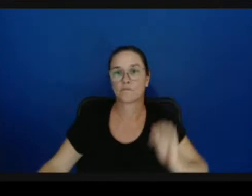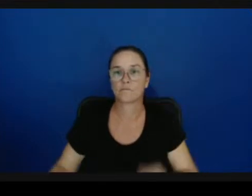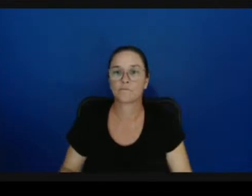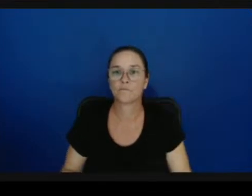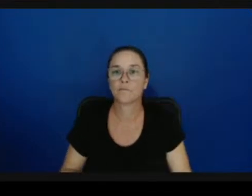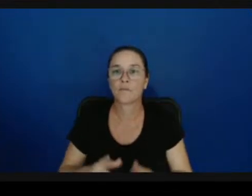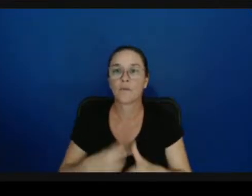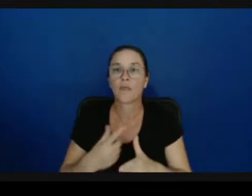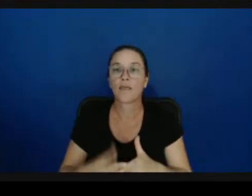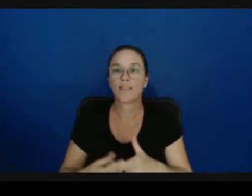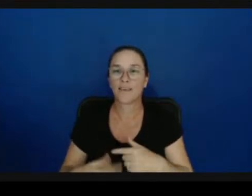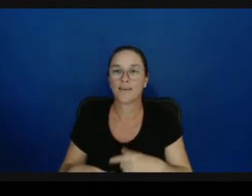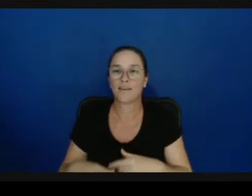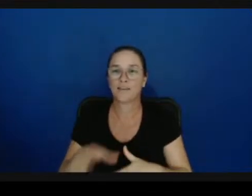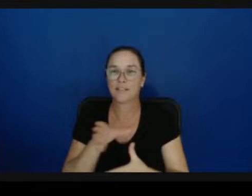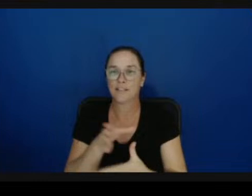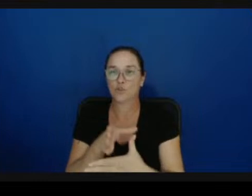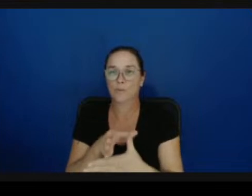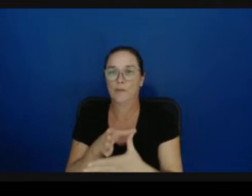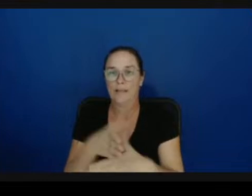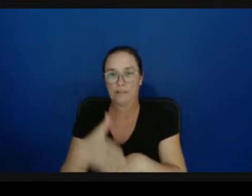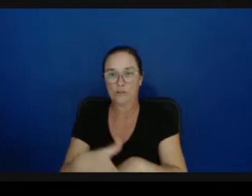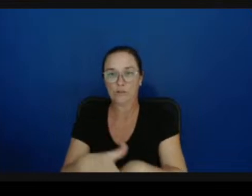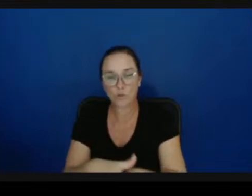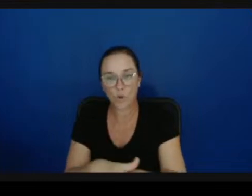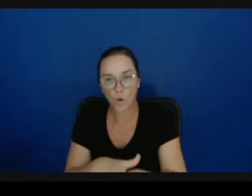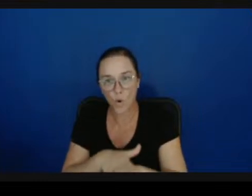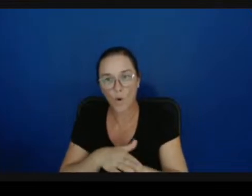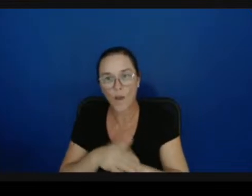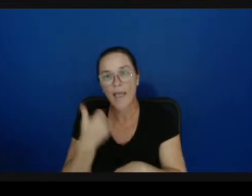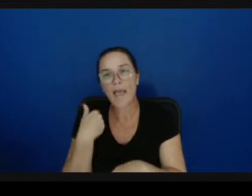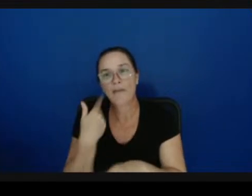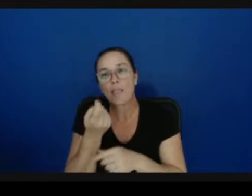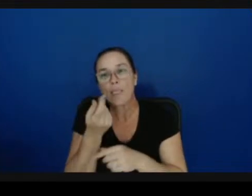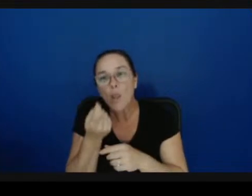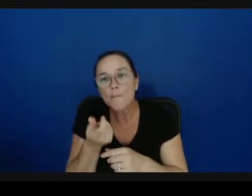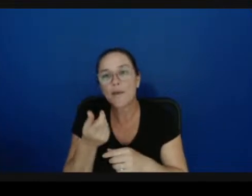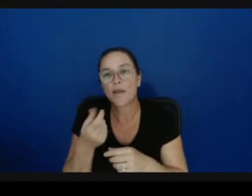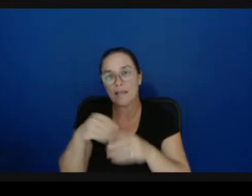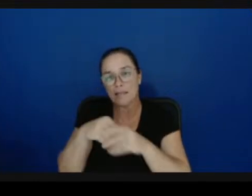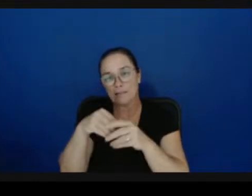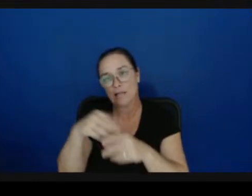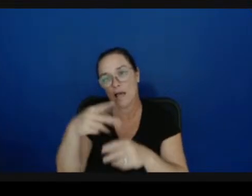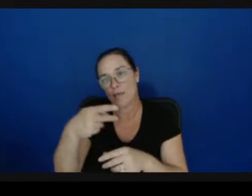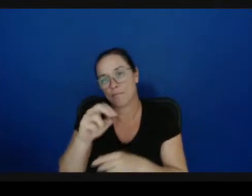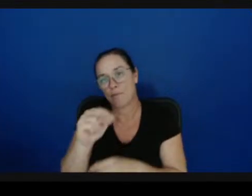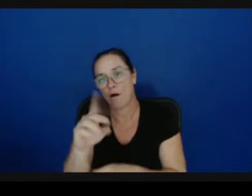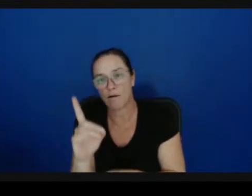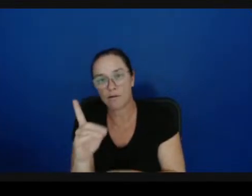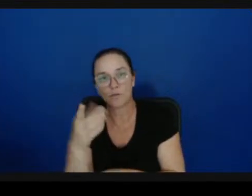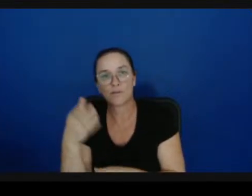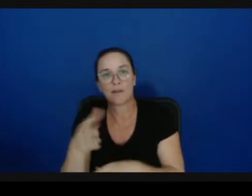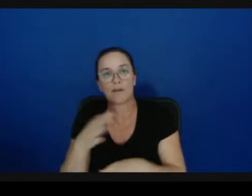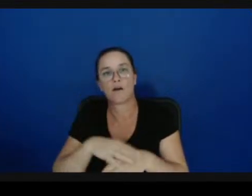Here's that intermediate slowdown where there was only a tiny fountain and lava pond present on the